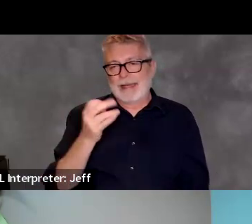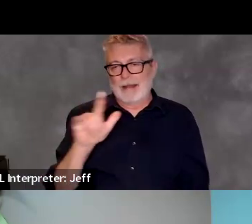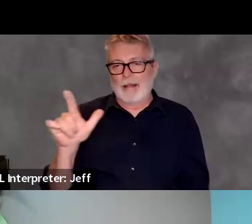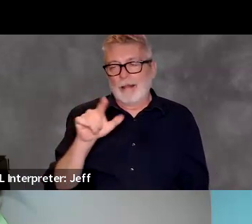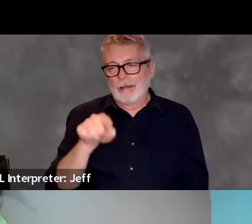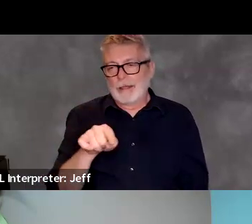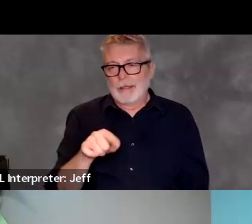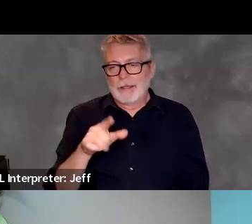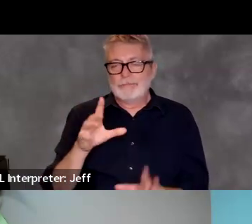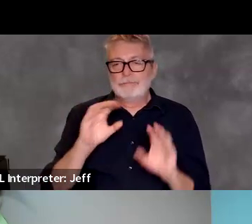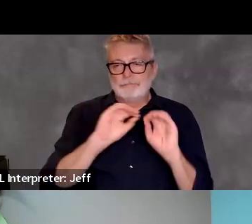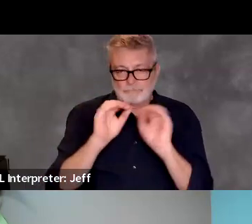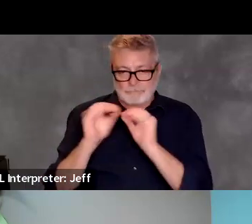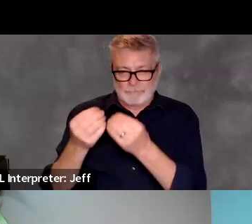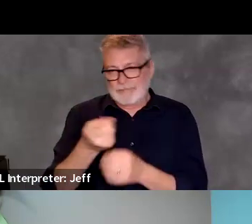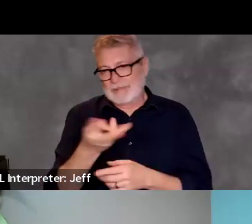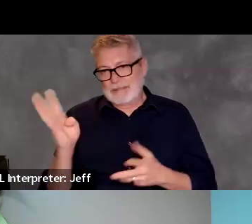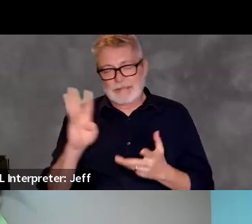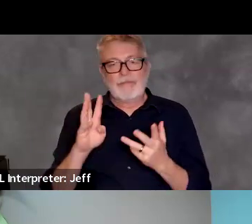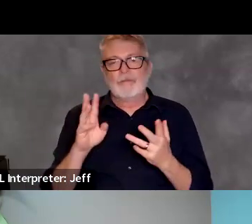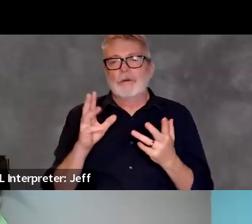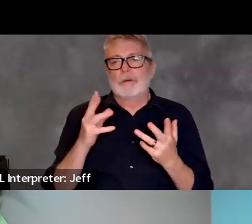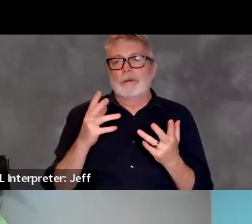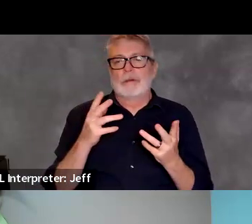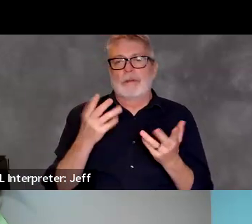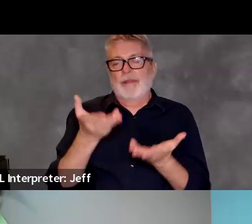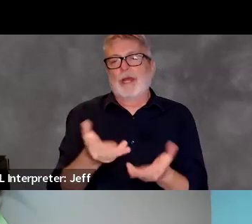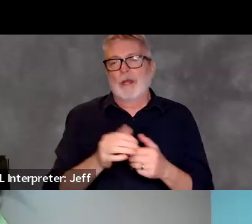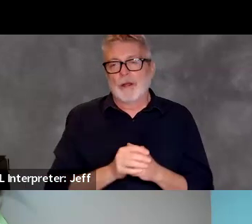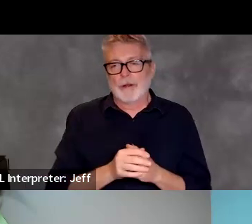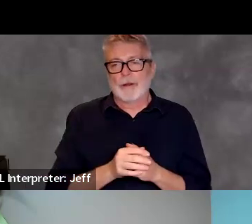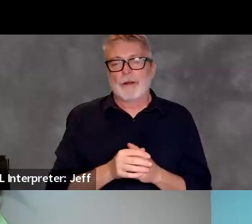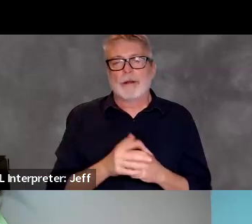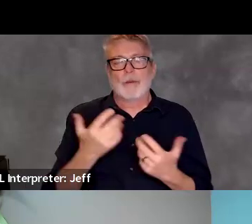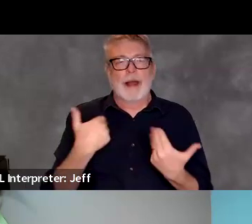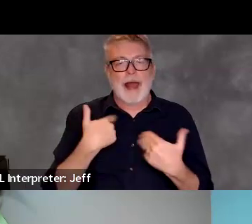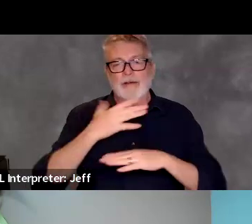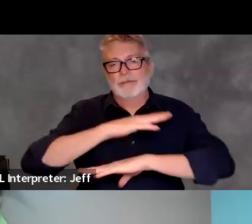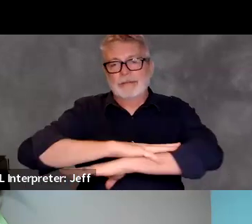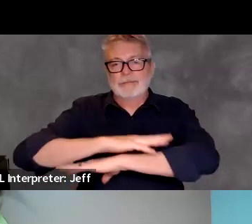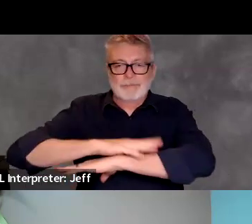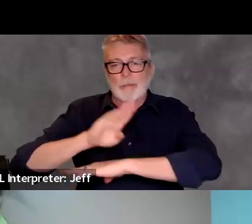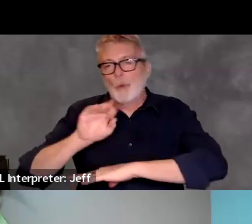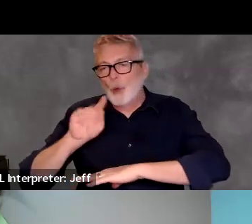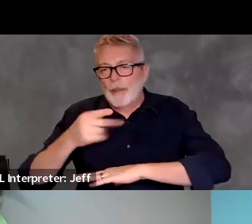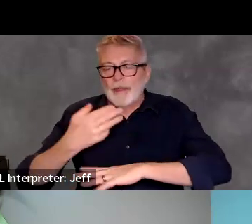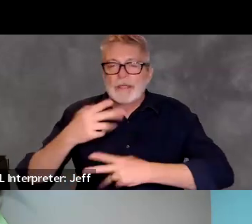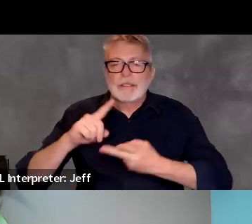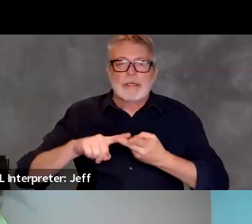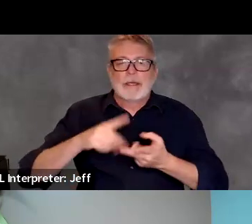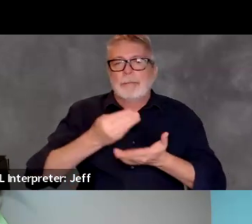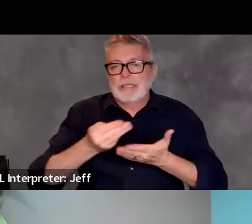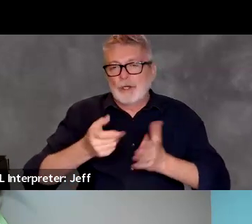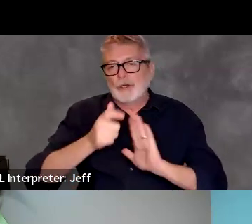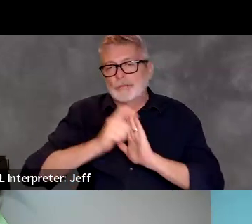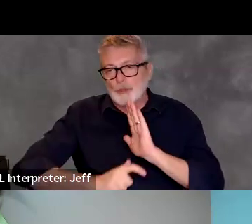be several organizations there tabling and with materials, and the focus